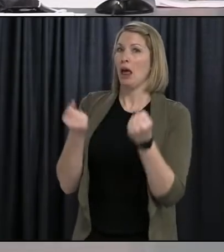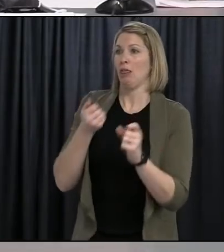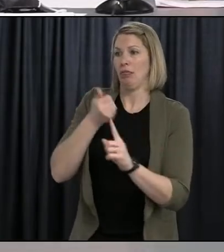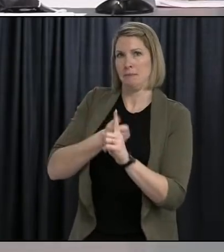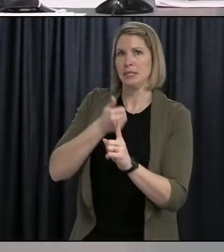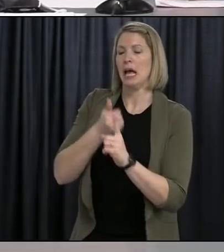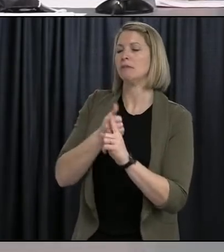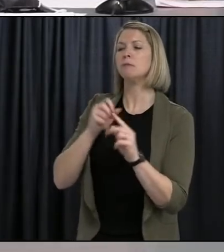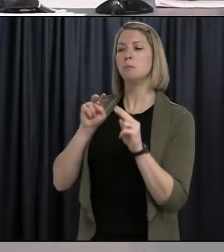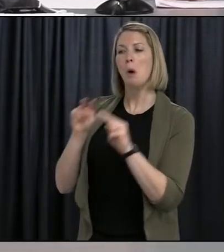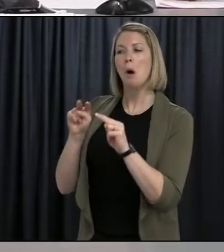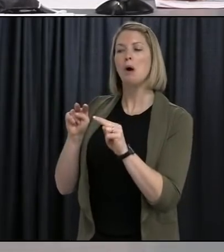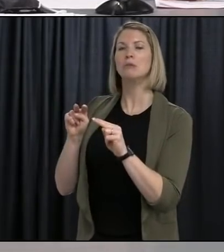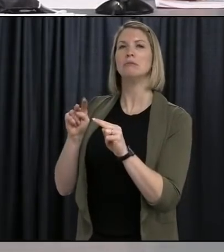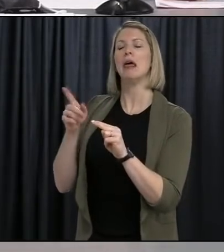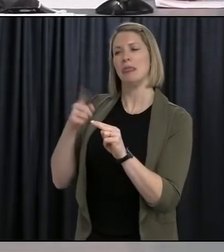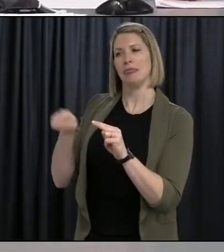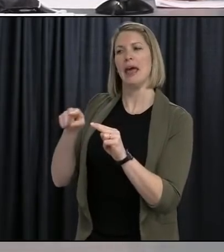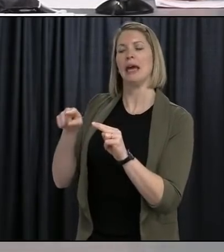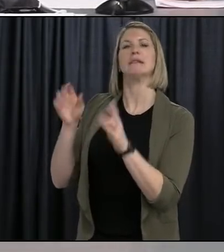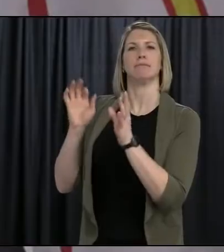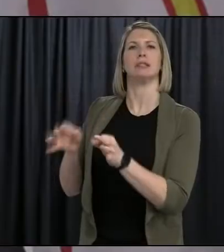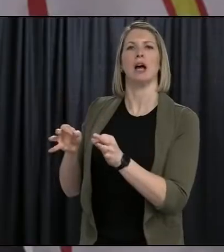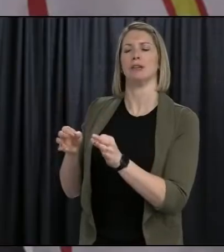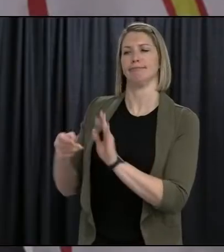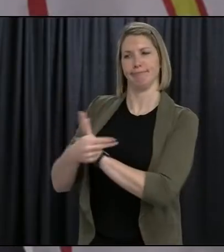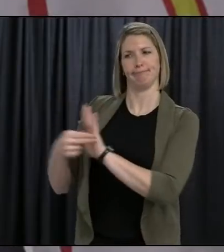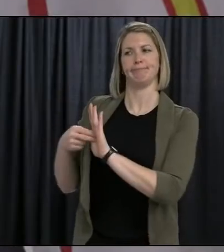and released from public health,